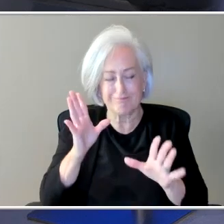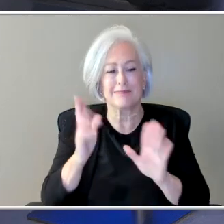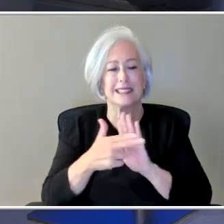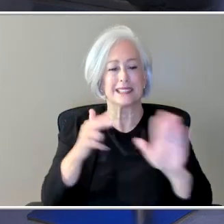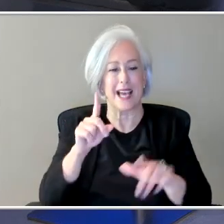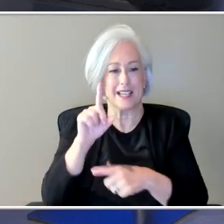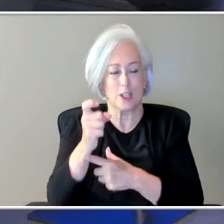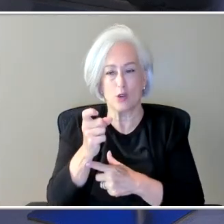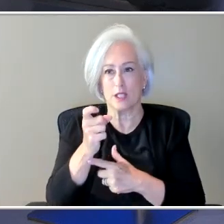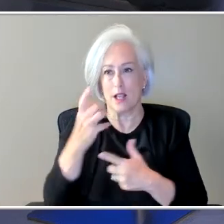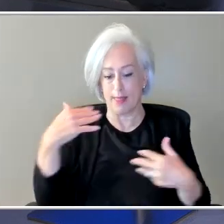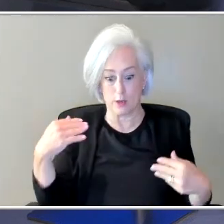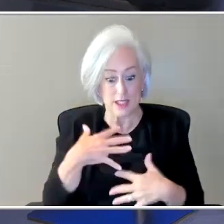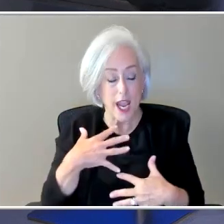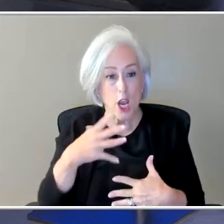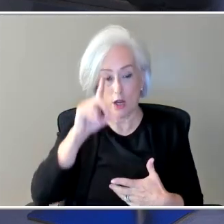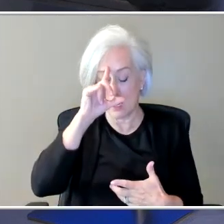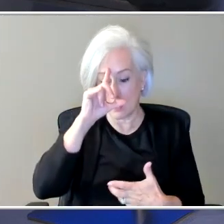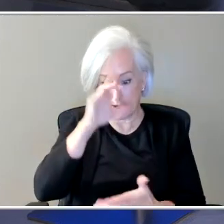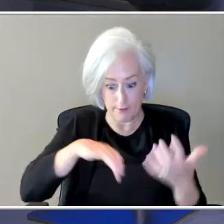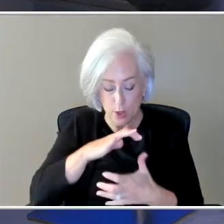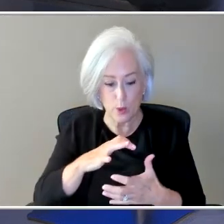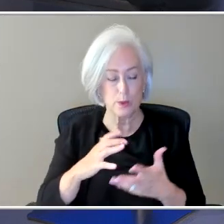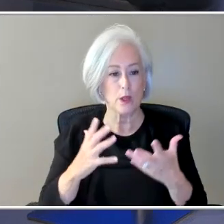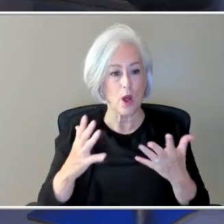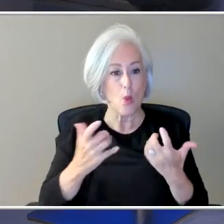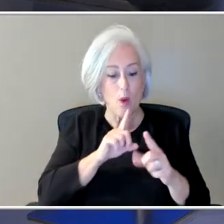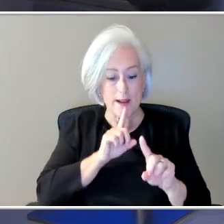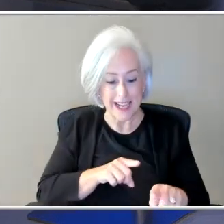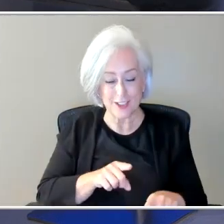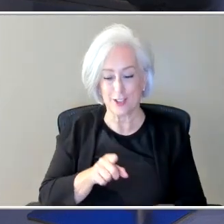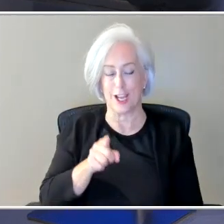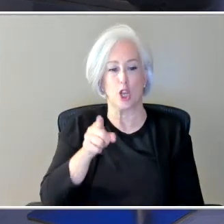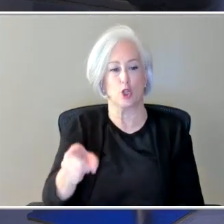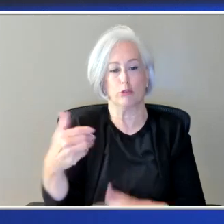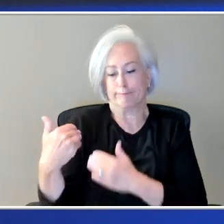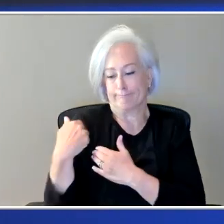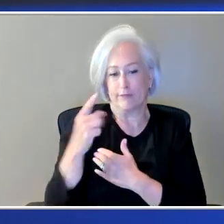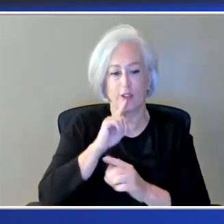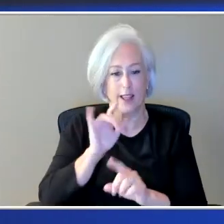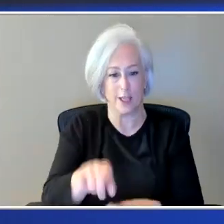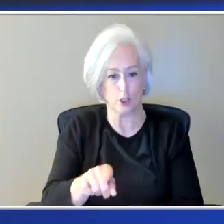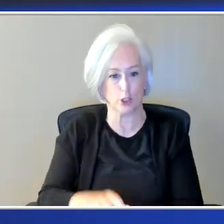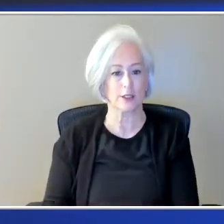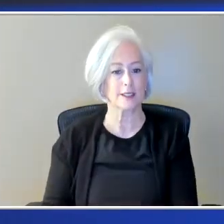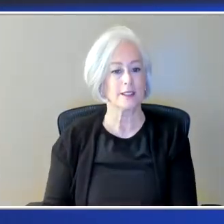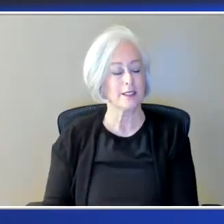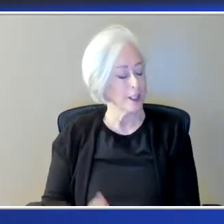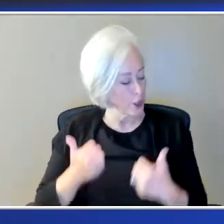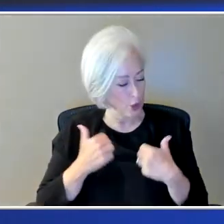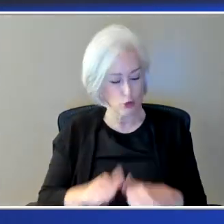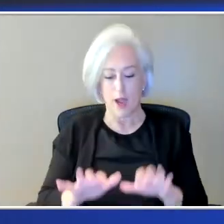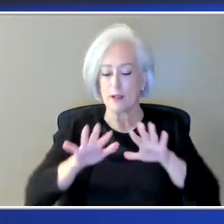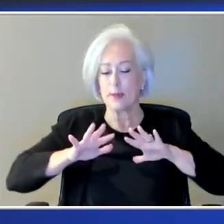They're scared. They just want answers, and you're the one. Yes, yeah. Well, you just try to remain calm and just let them